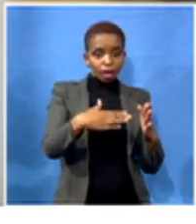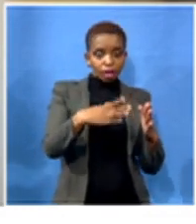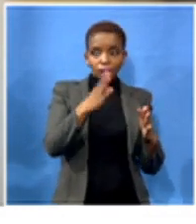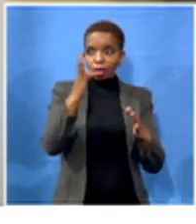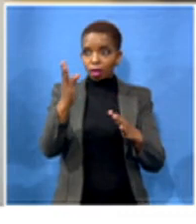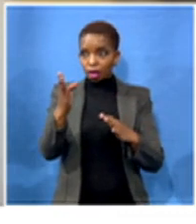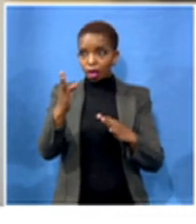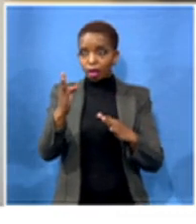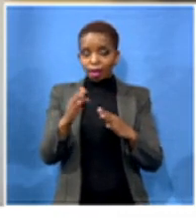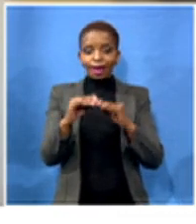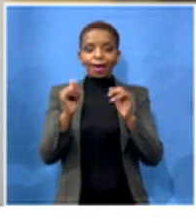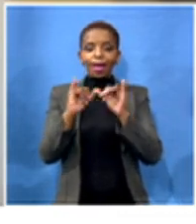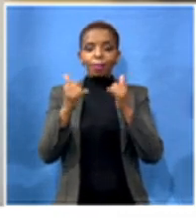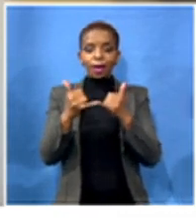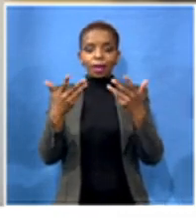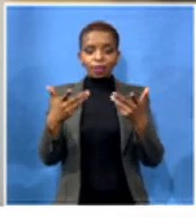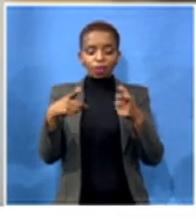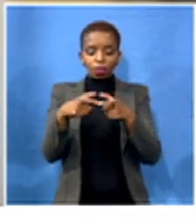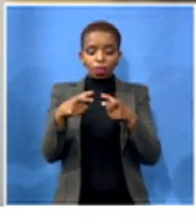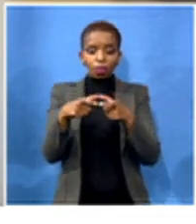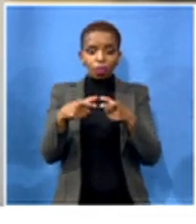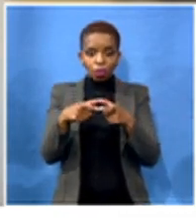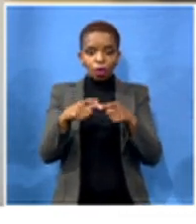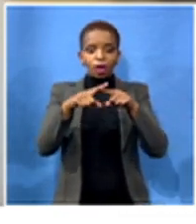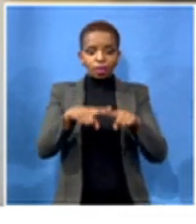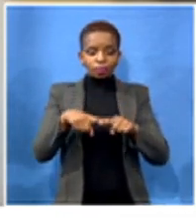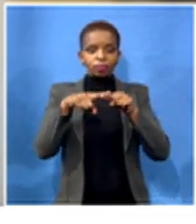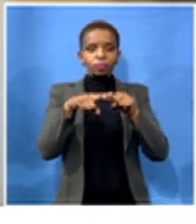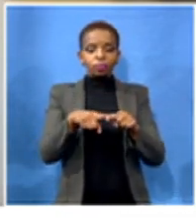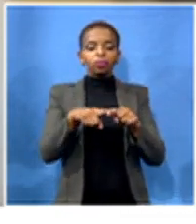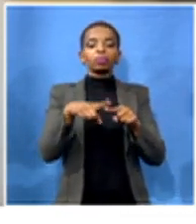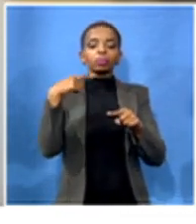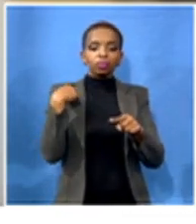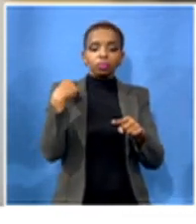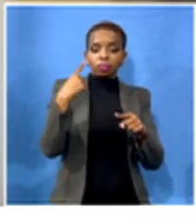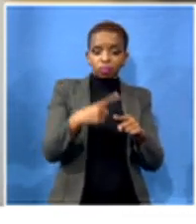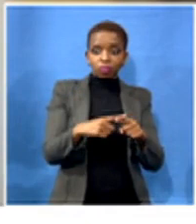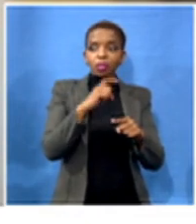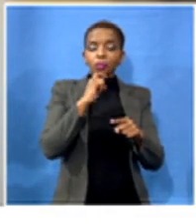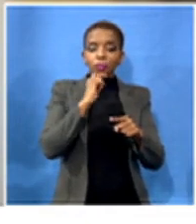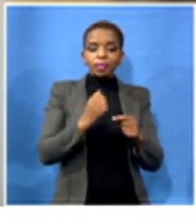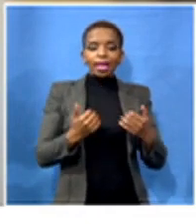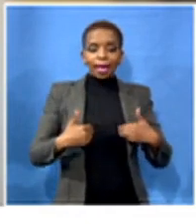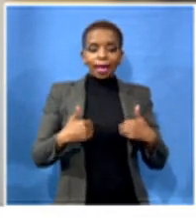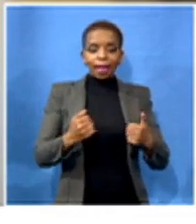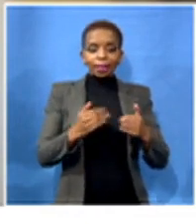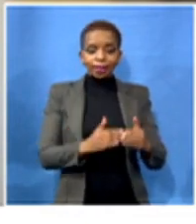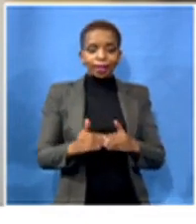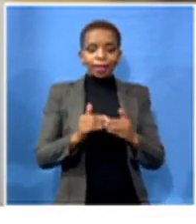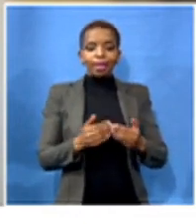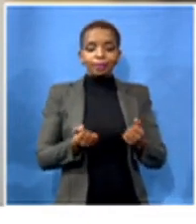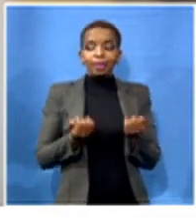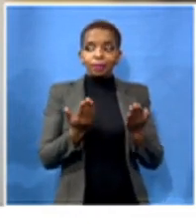defined by contributions in exchange for healthcare services. And as I said earlier, these